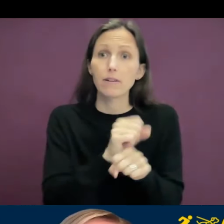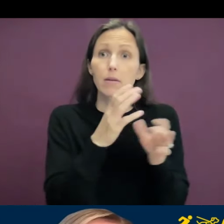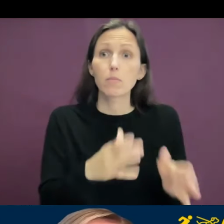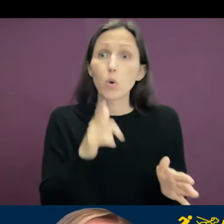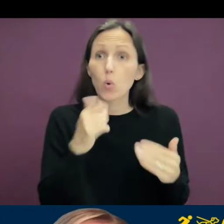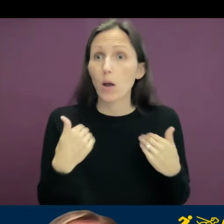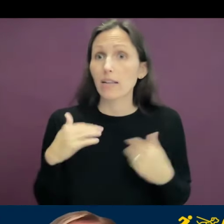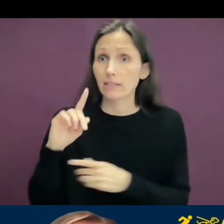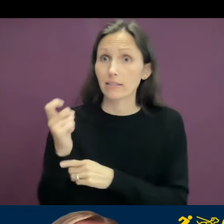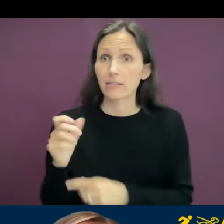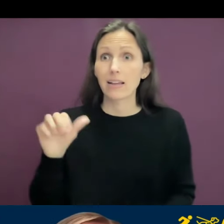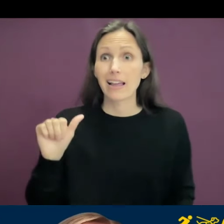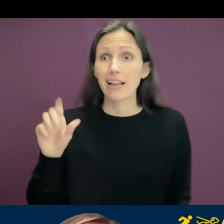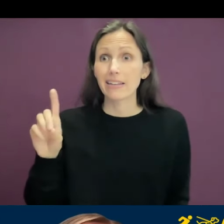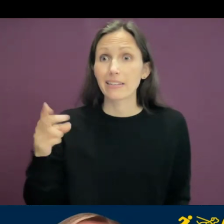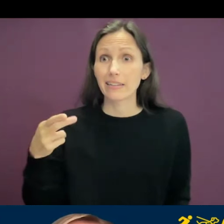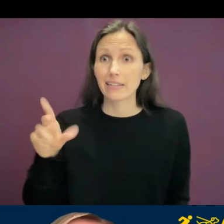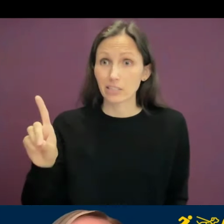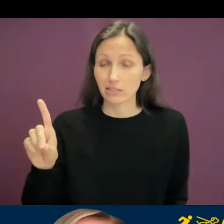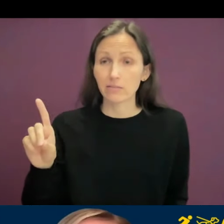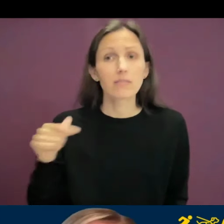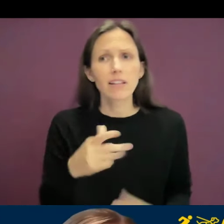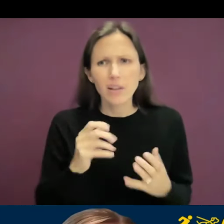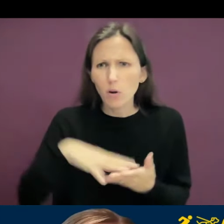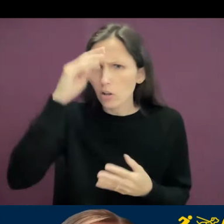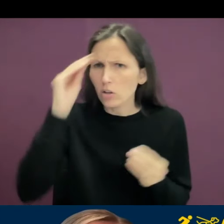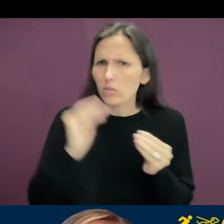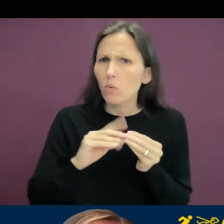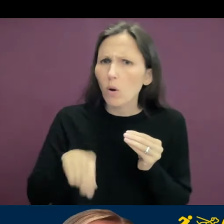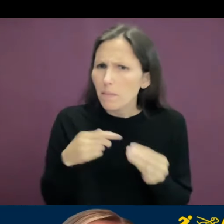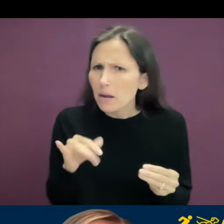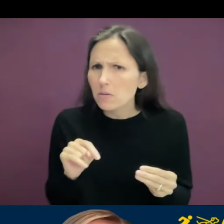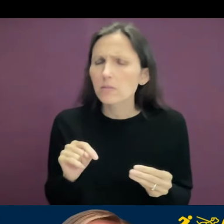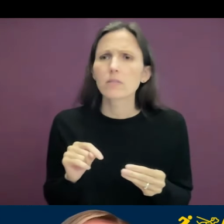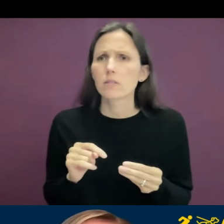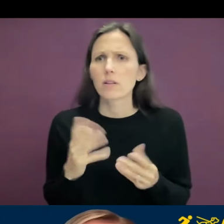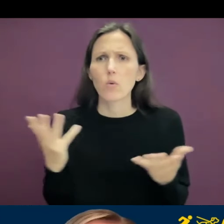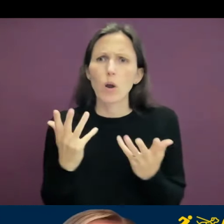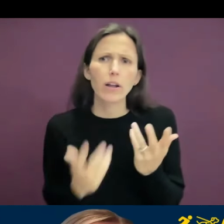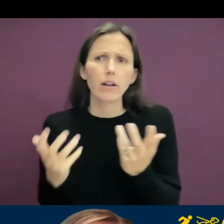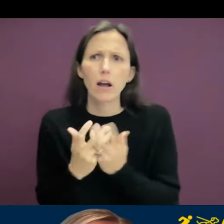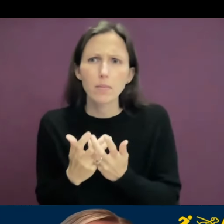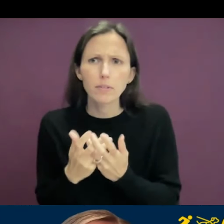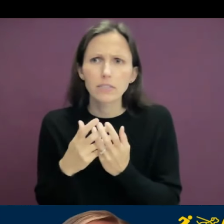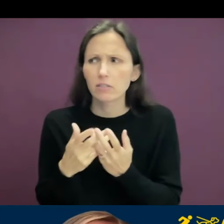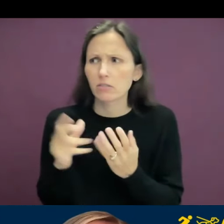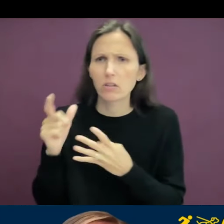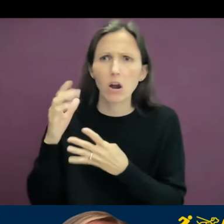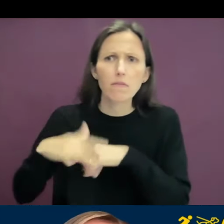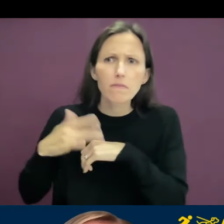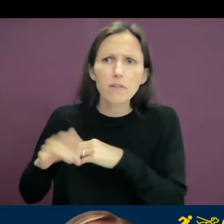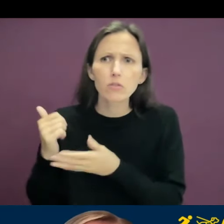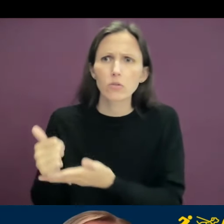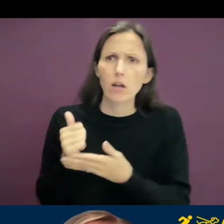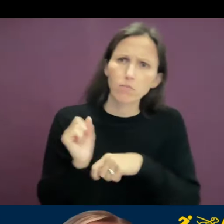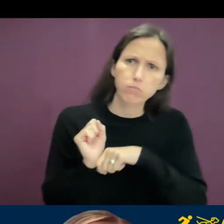the diagnosis of ADHD, and they want to learn more about it and what might help them to overcome and mitigate the